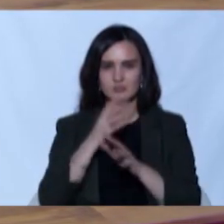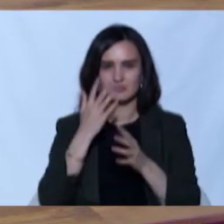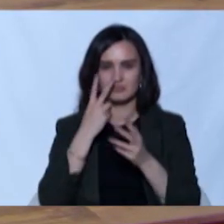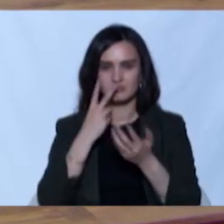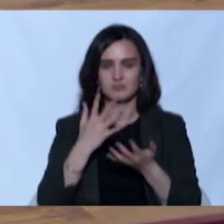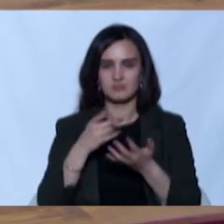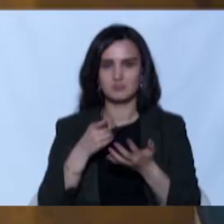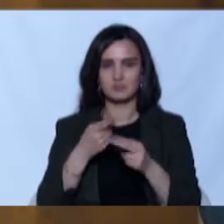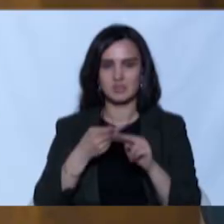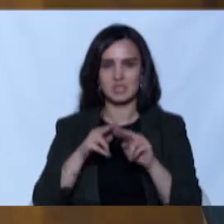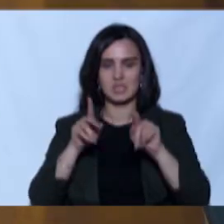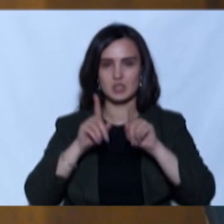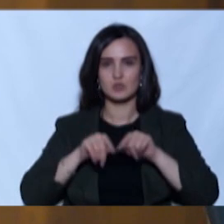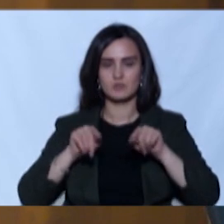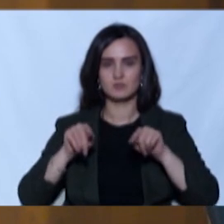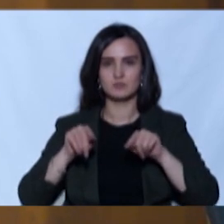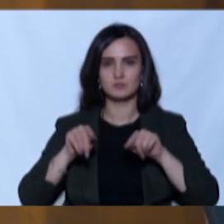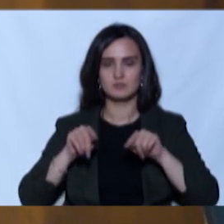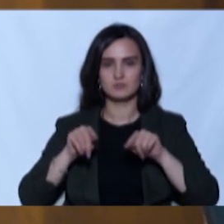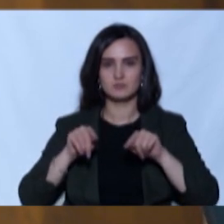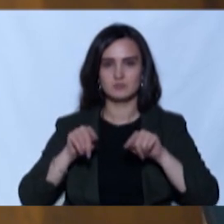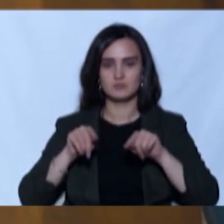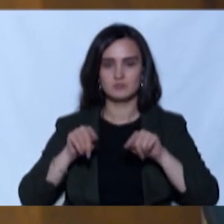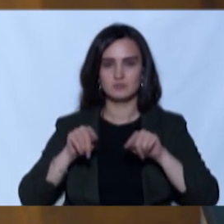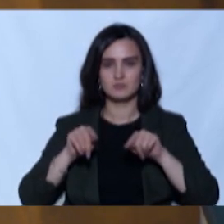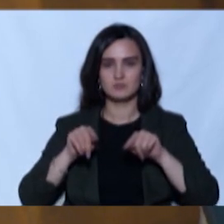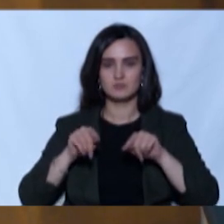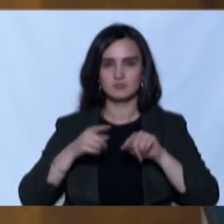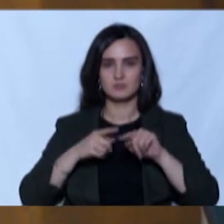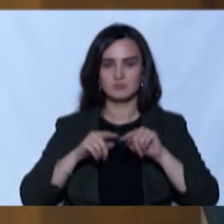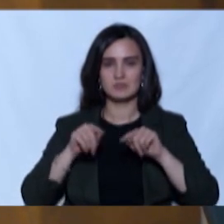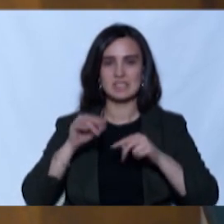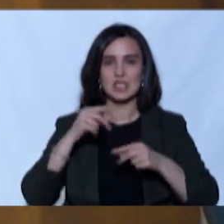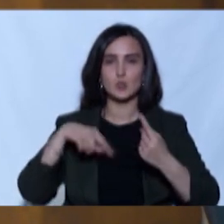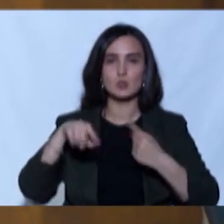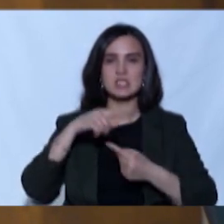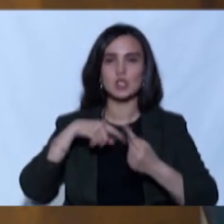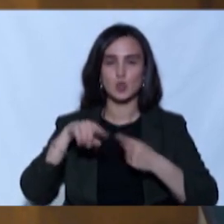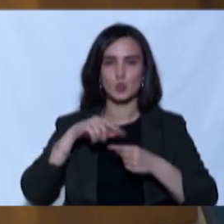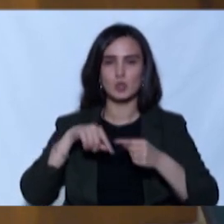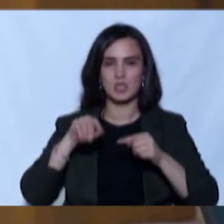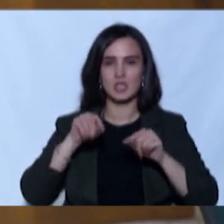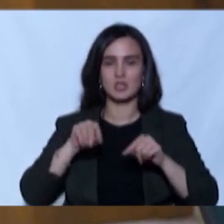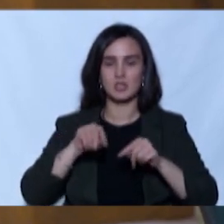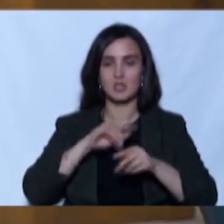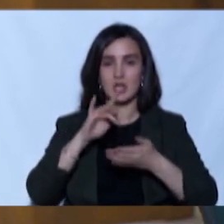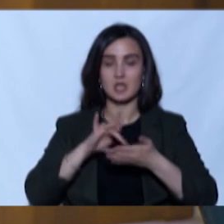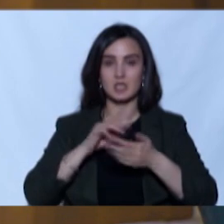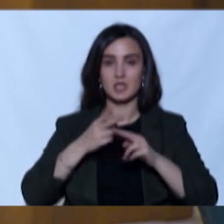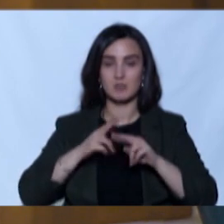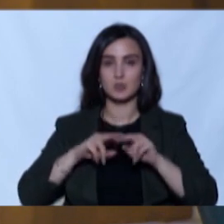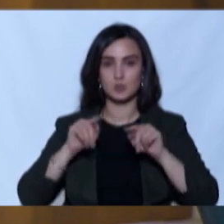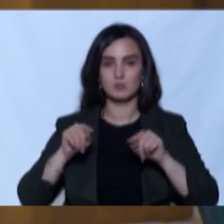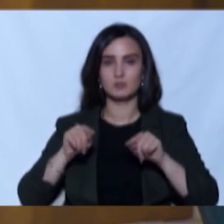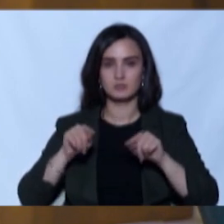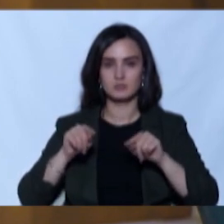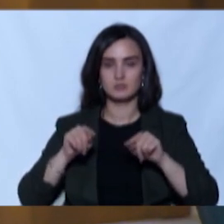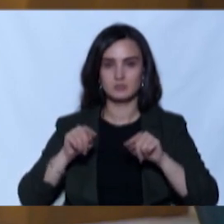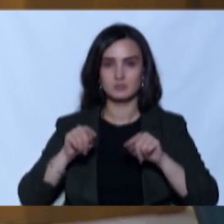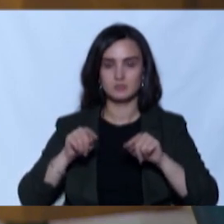There's all sorts of seedy elements as well happening because it's industrializing so fast. There's Jack the Ripper, as we